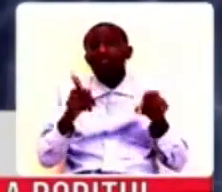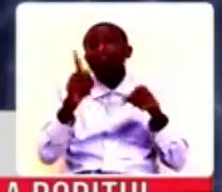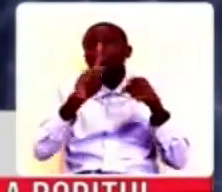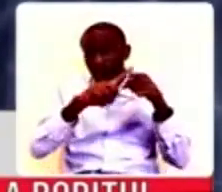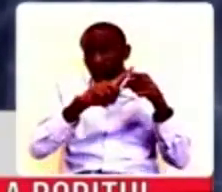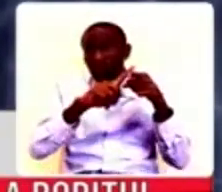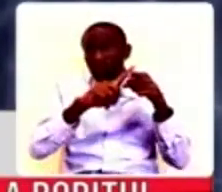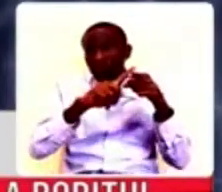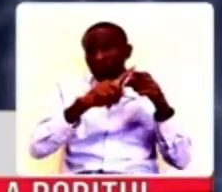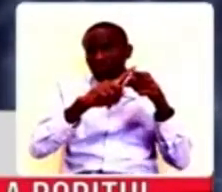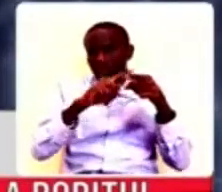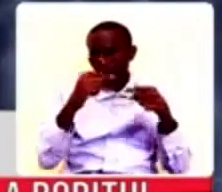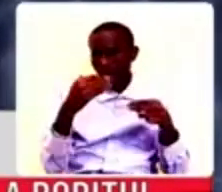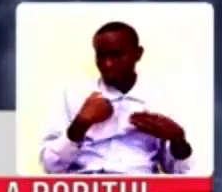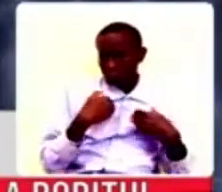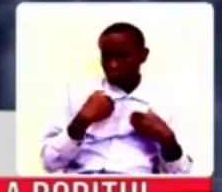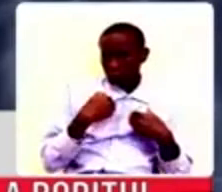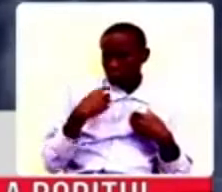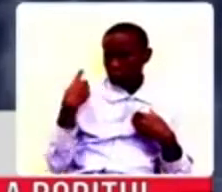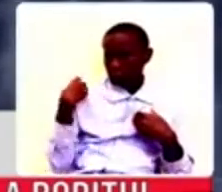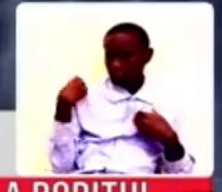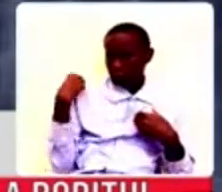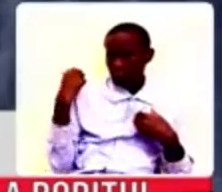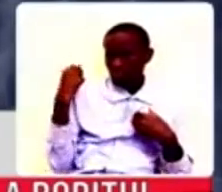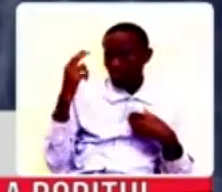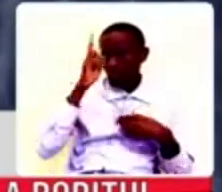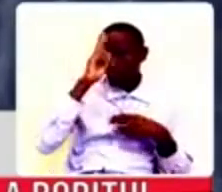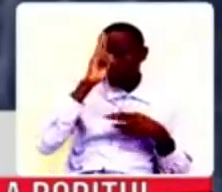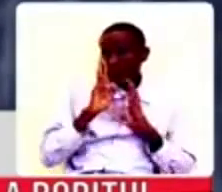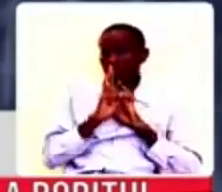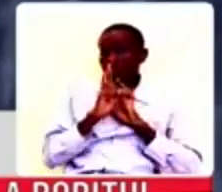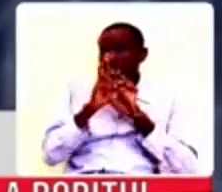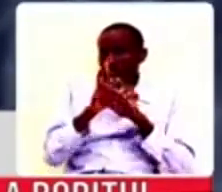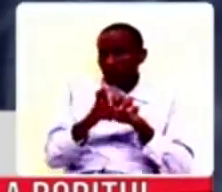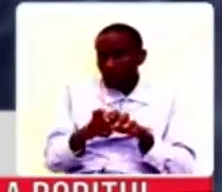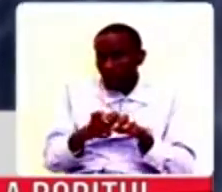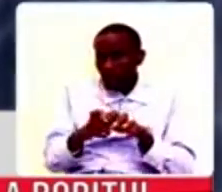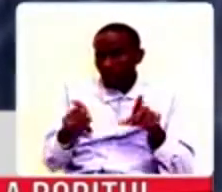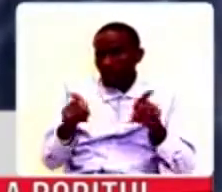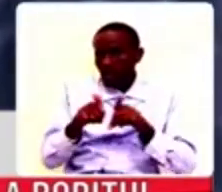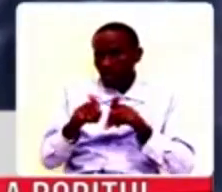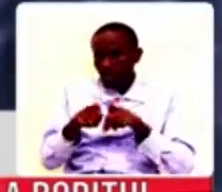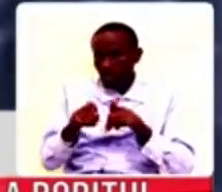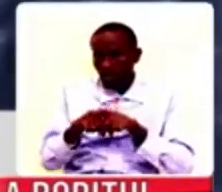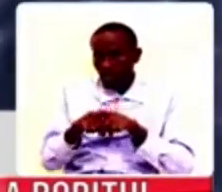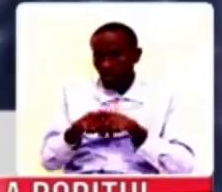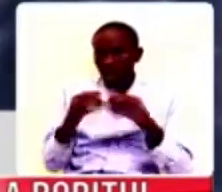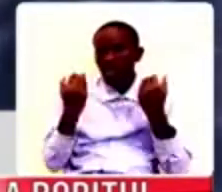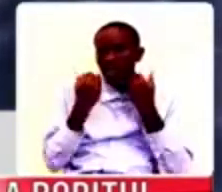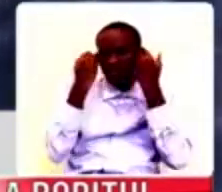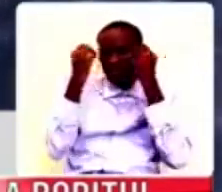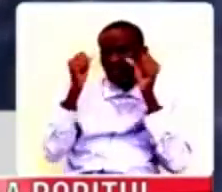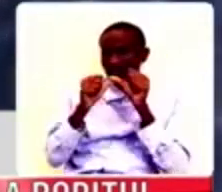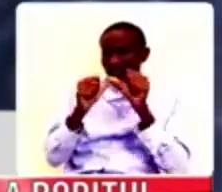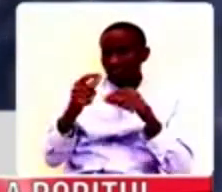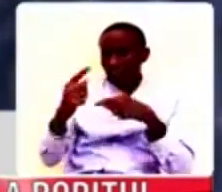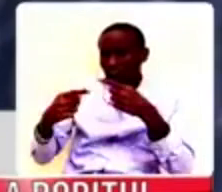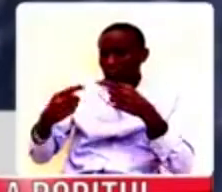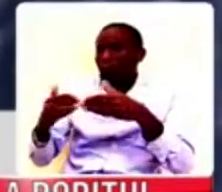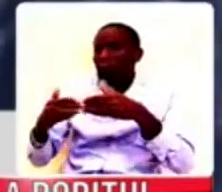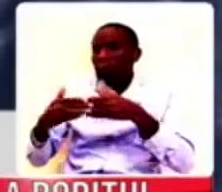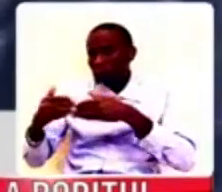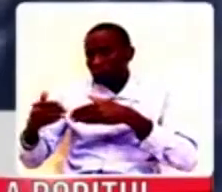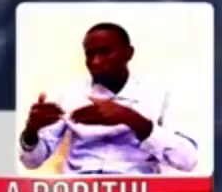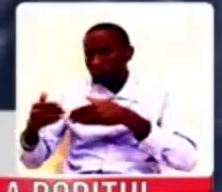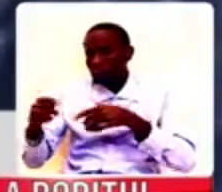is a previous police report from the same DCI that is lodged in court that charges the